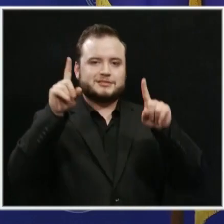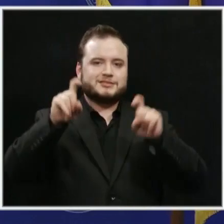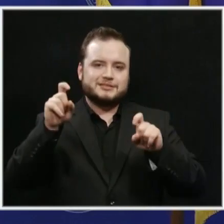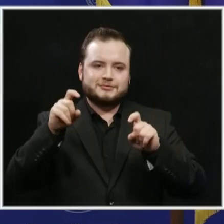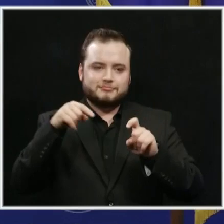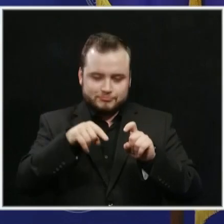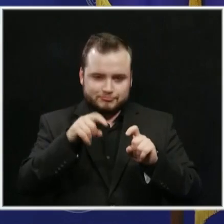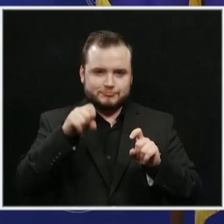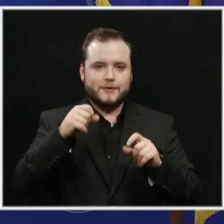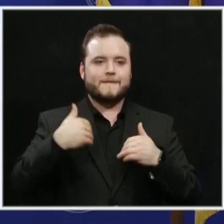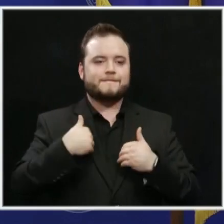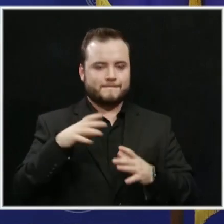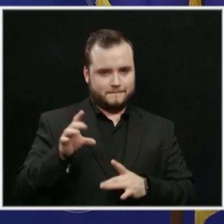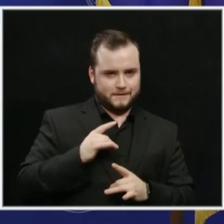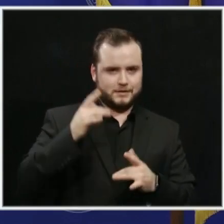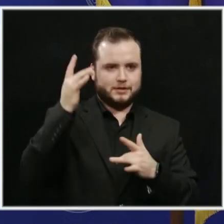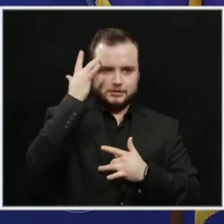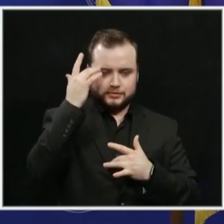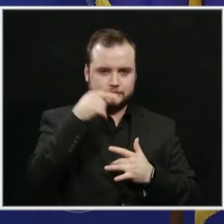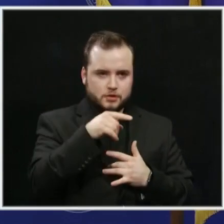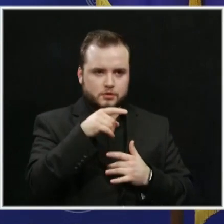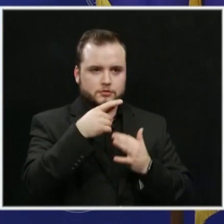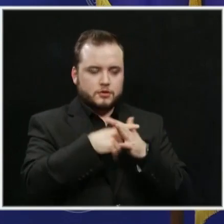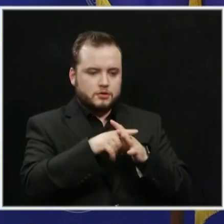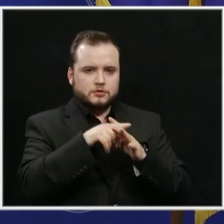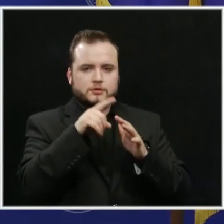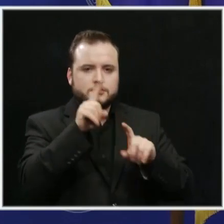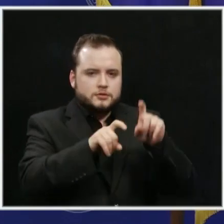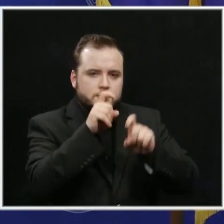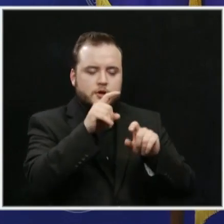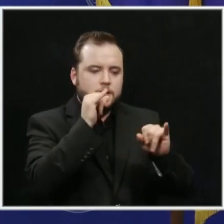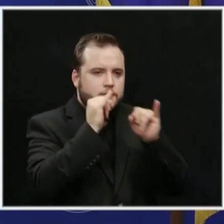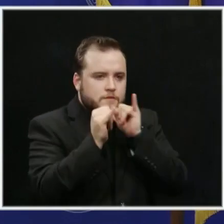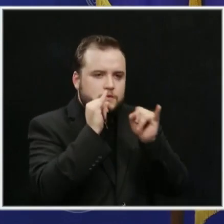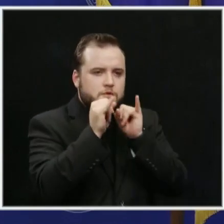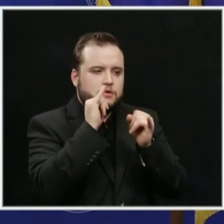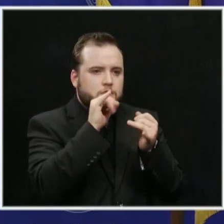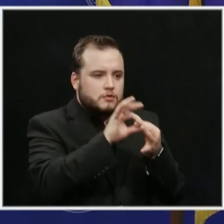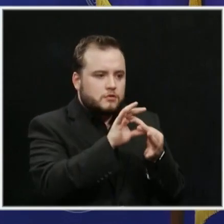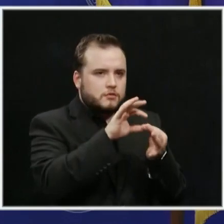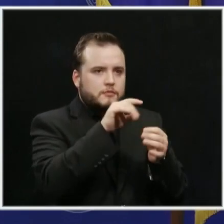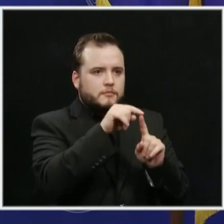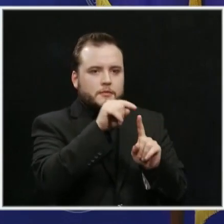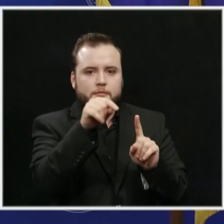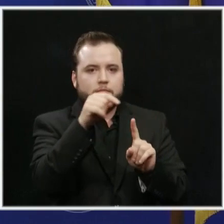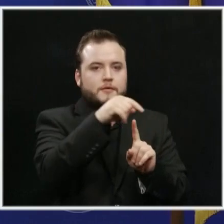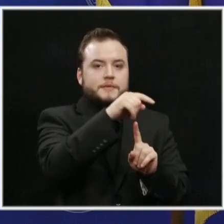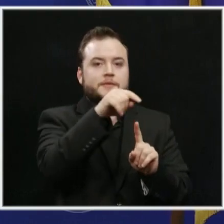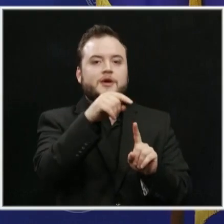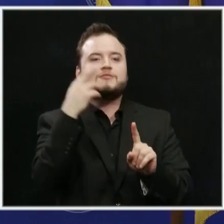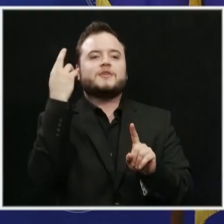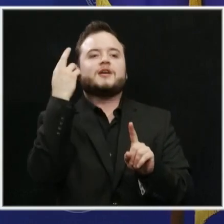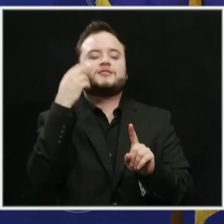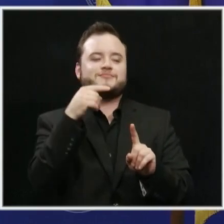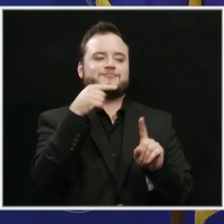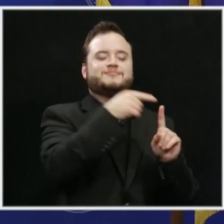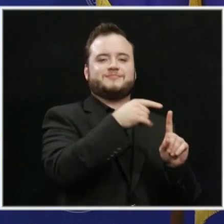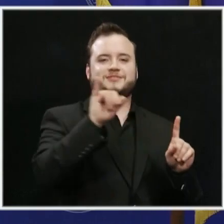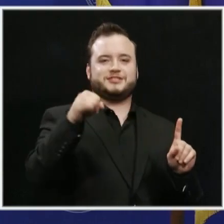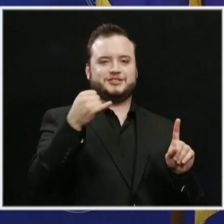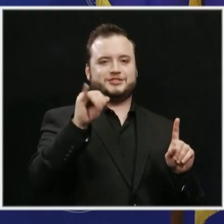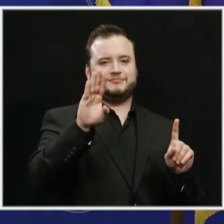we began those interviews, it quickly became clear that there was an association with the JBS plant. As of right now,